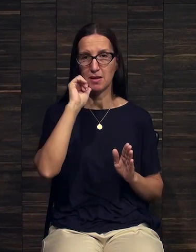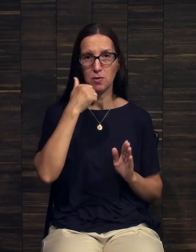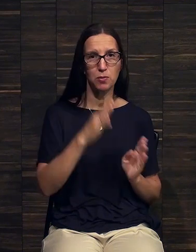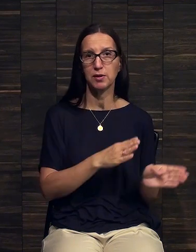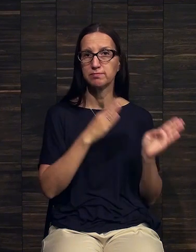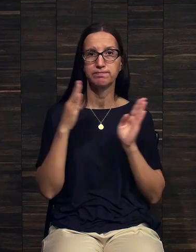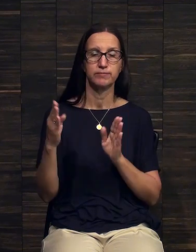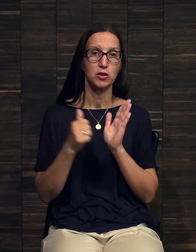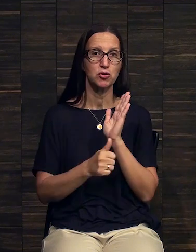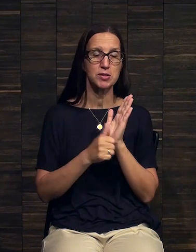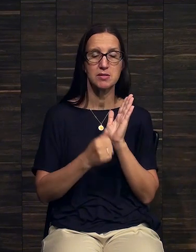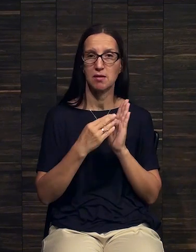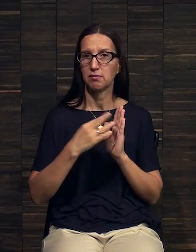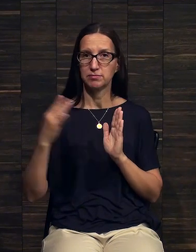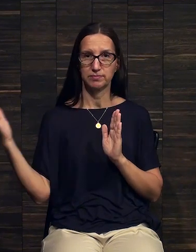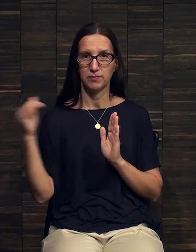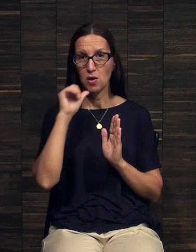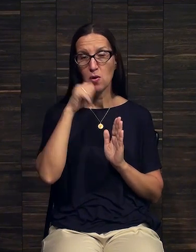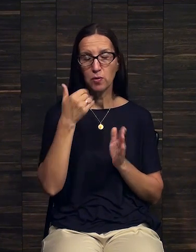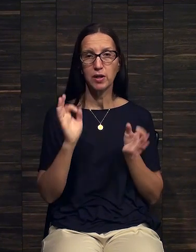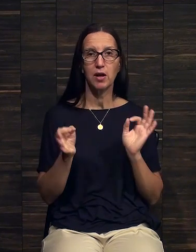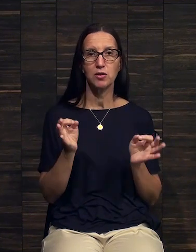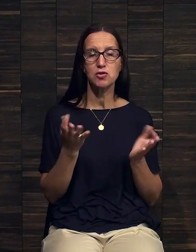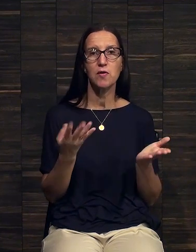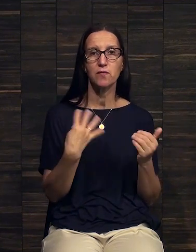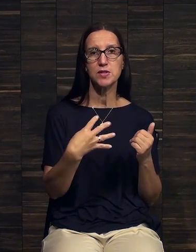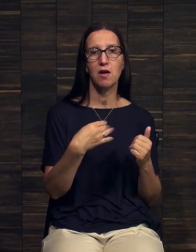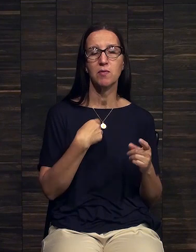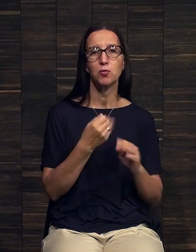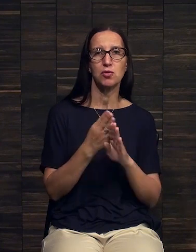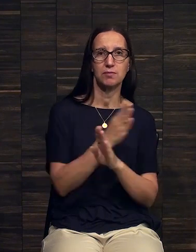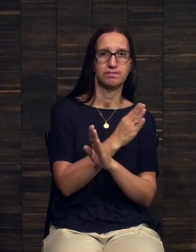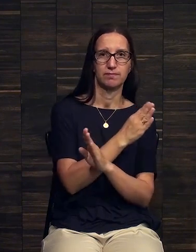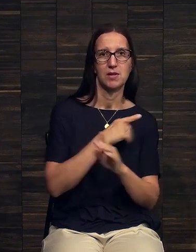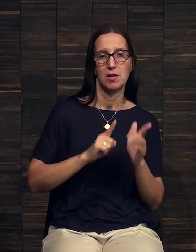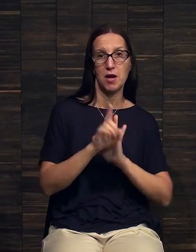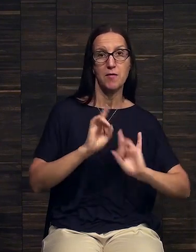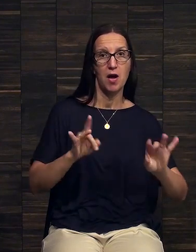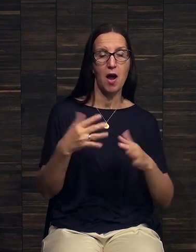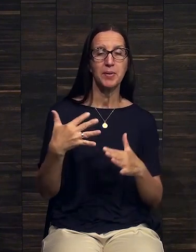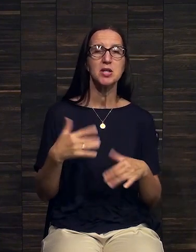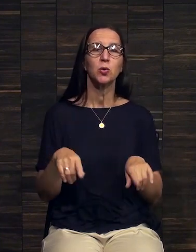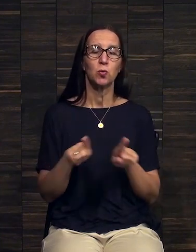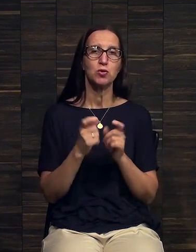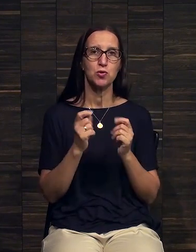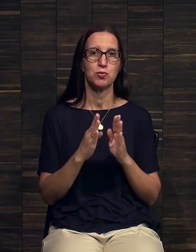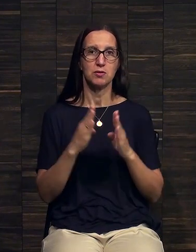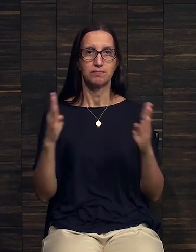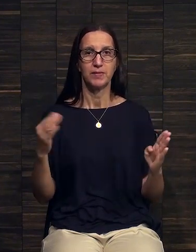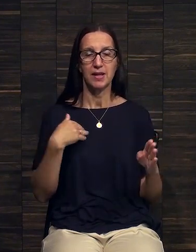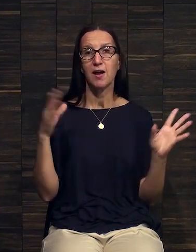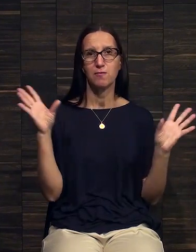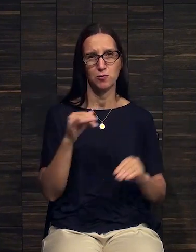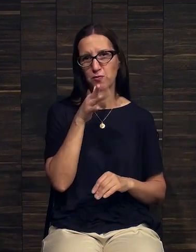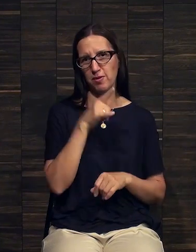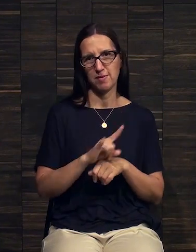50s, 60s, and onwards. And in 40s, we will consider the first,